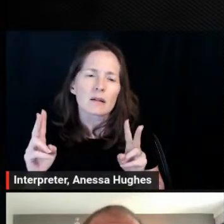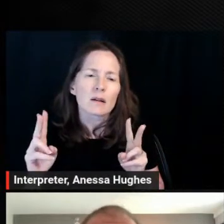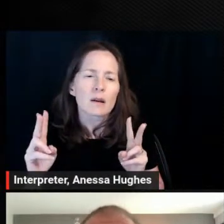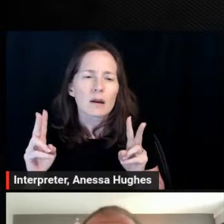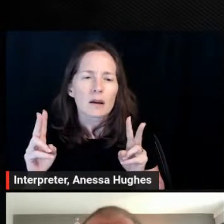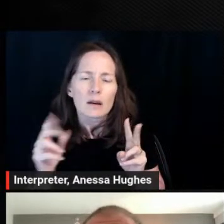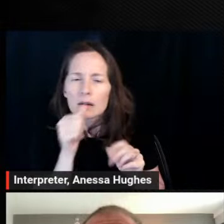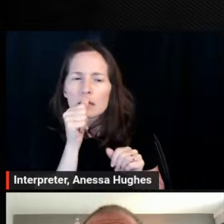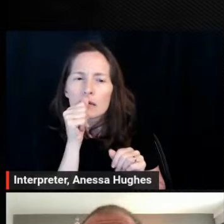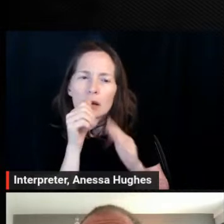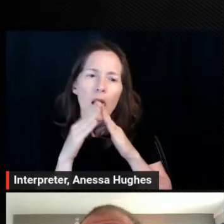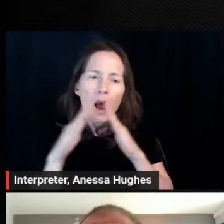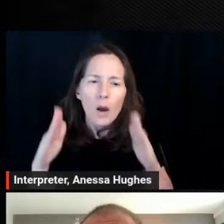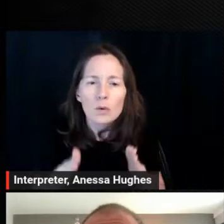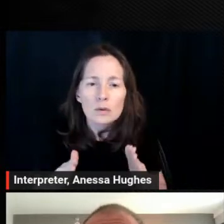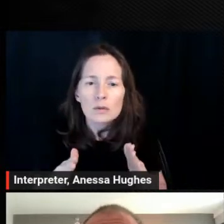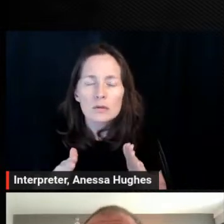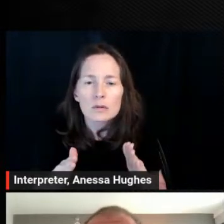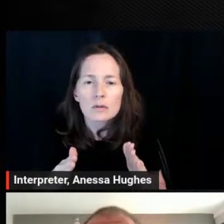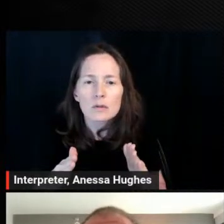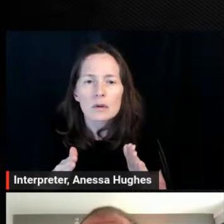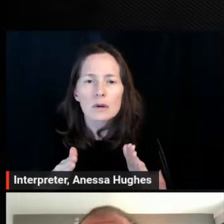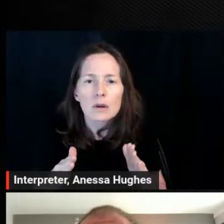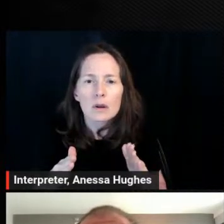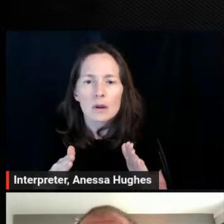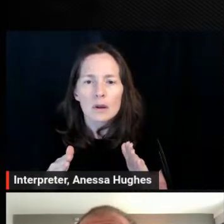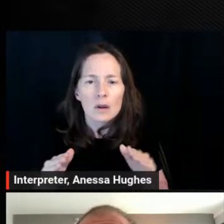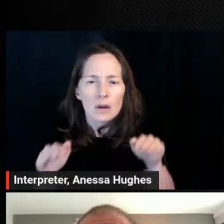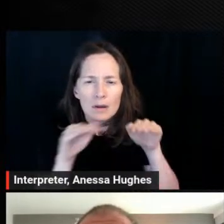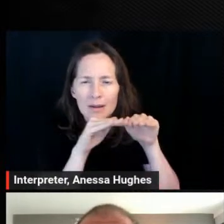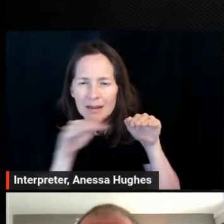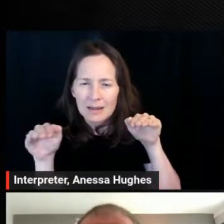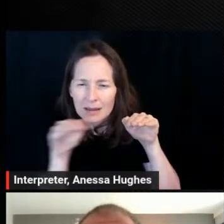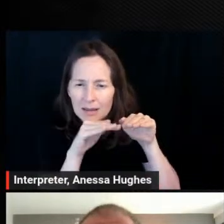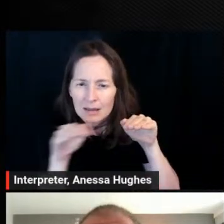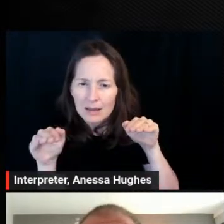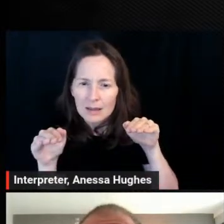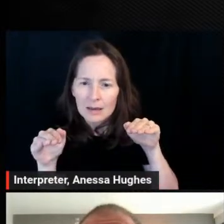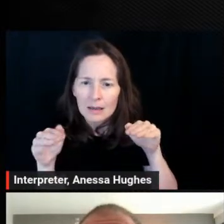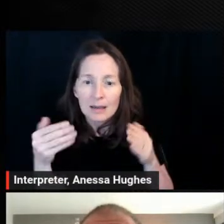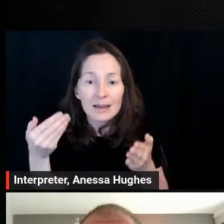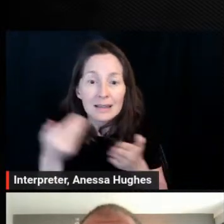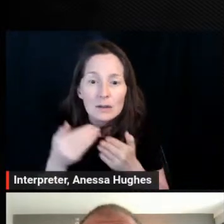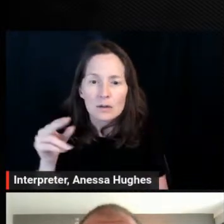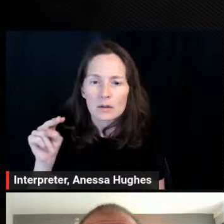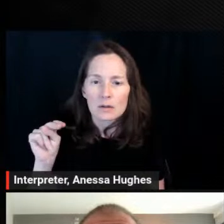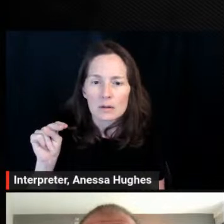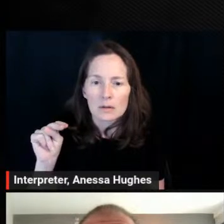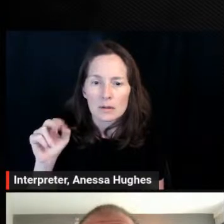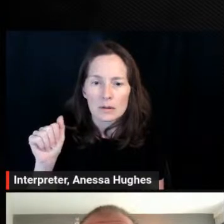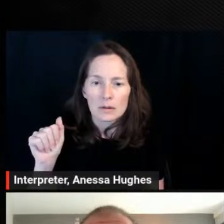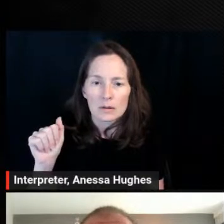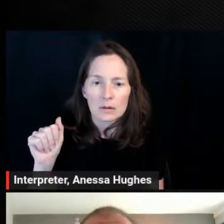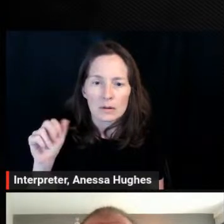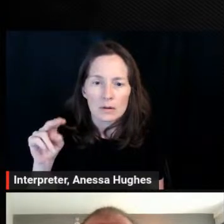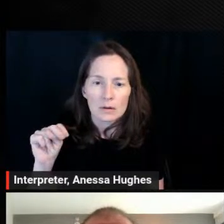Delaware-Maryland line, just above the word Nanticoke at the bottom of your screen. This is a Maryland story too, you